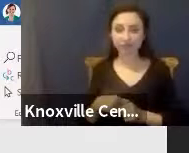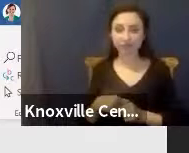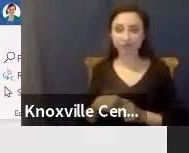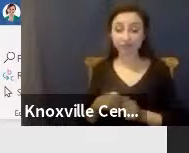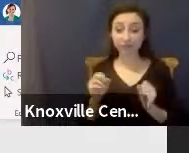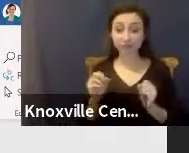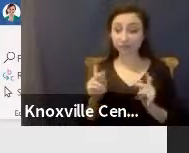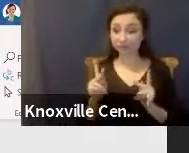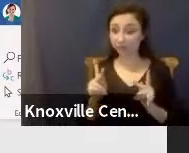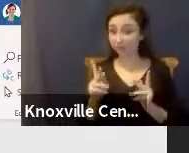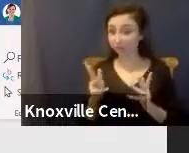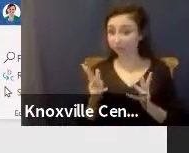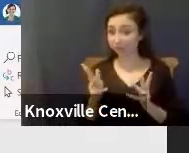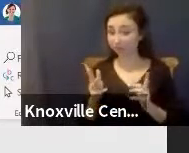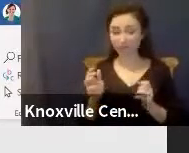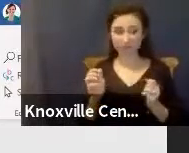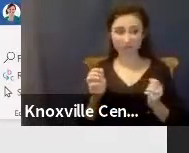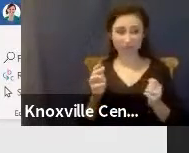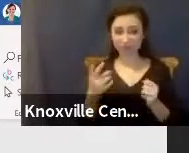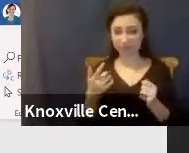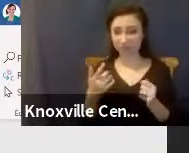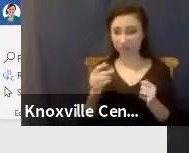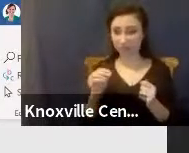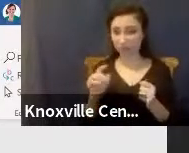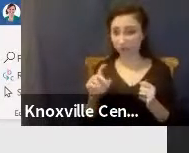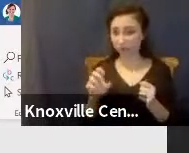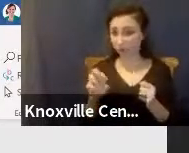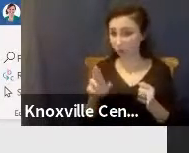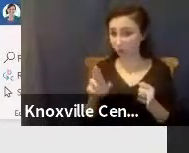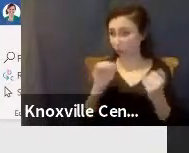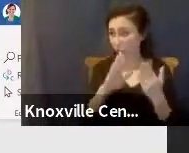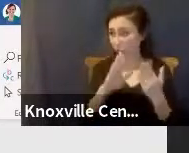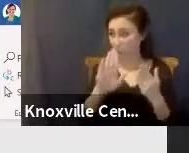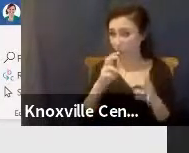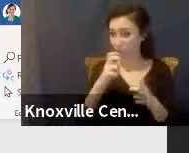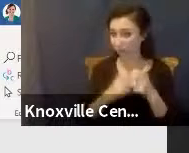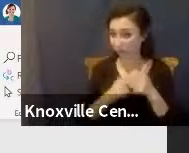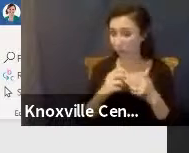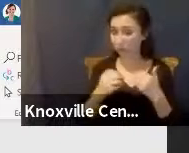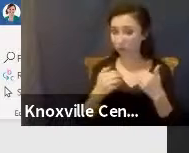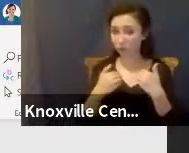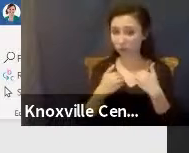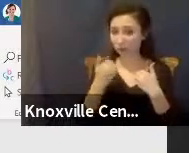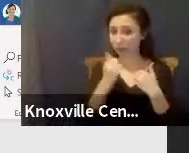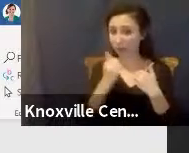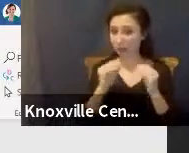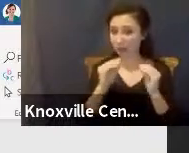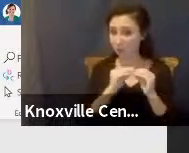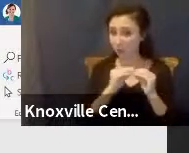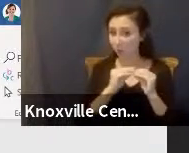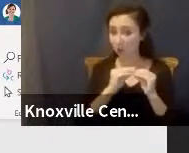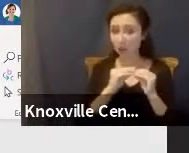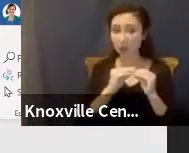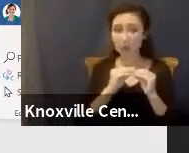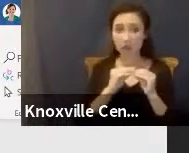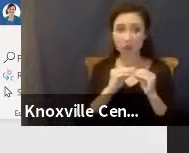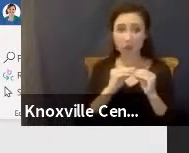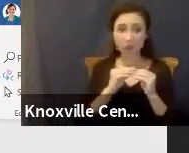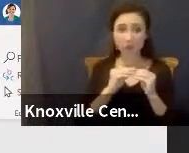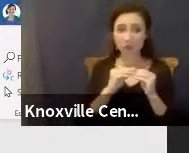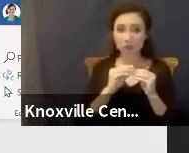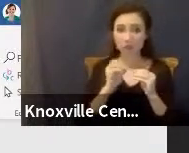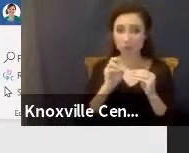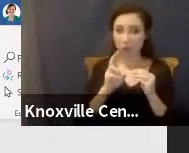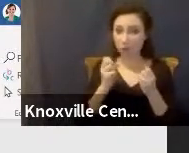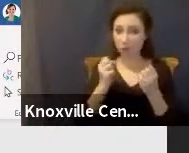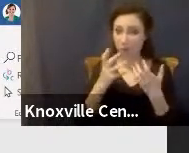Dr. Hurd, have we addressed your issues? Do you have additional topics that you wanted to go over?